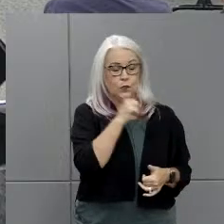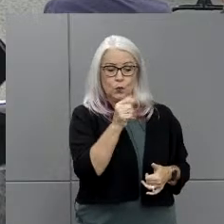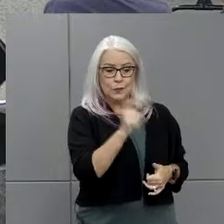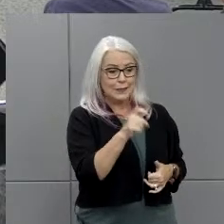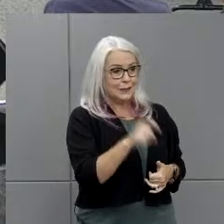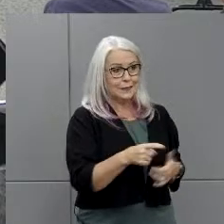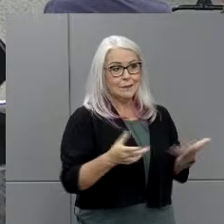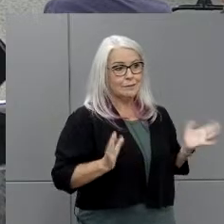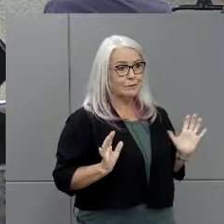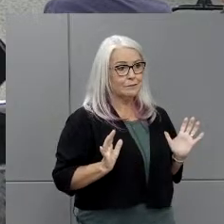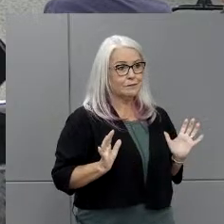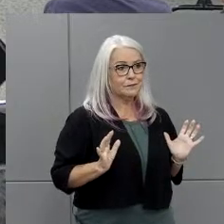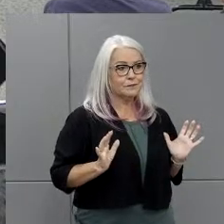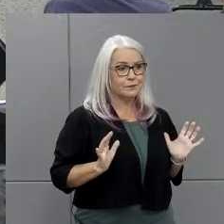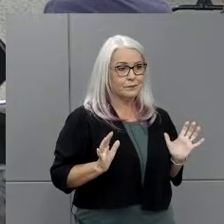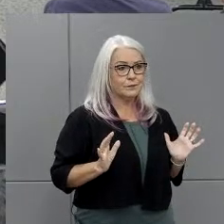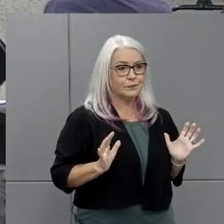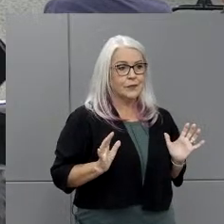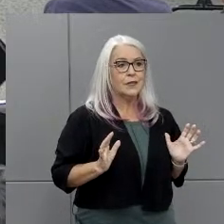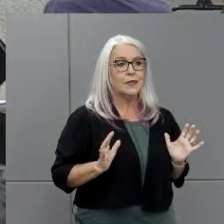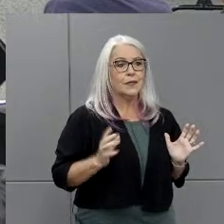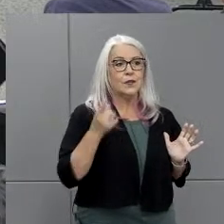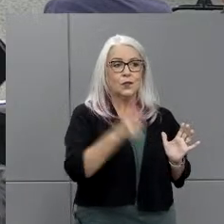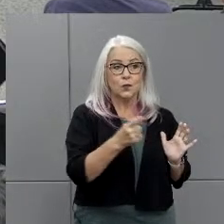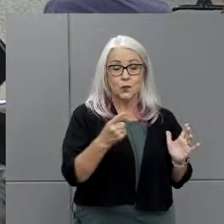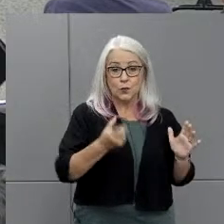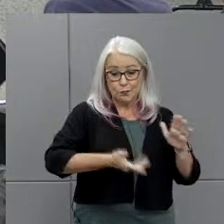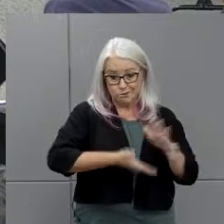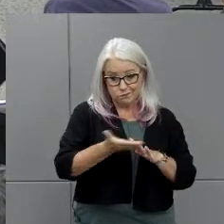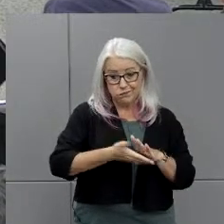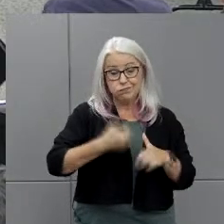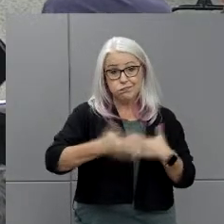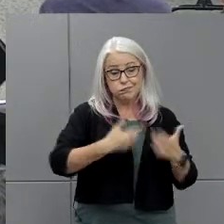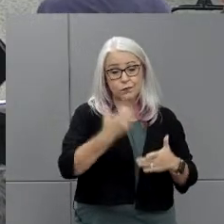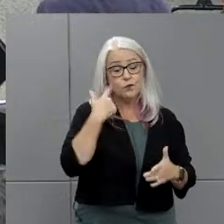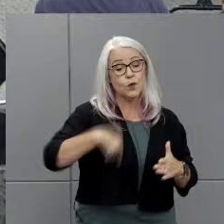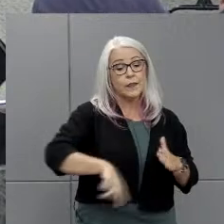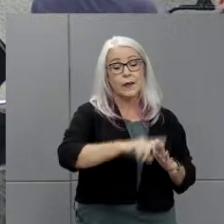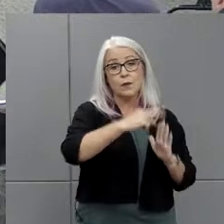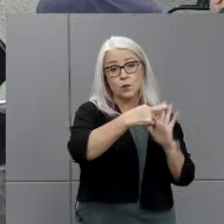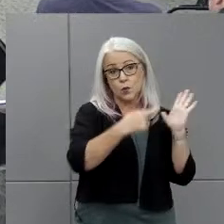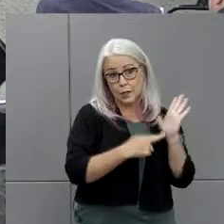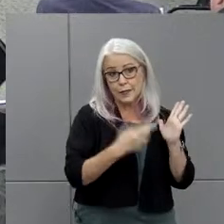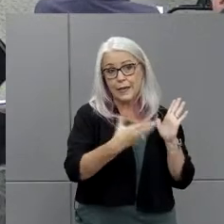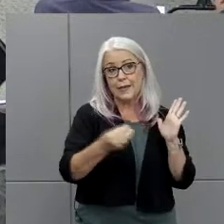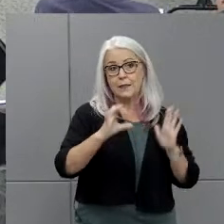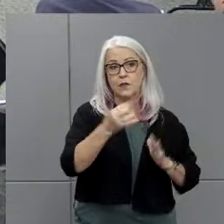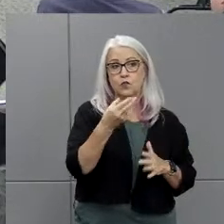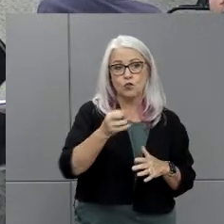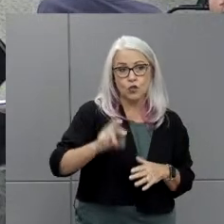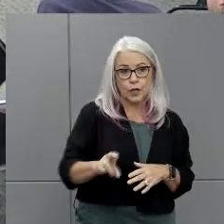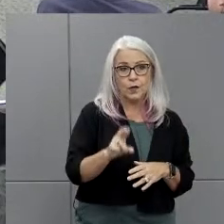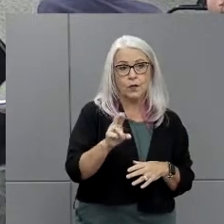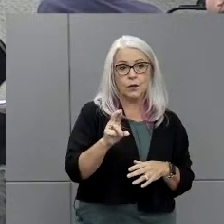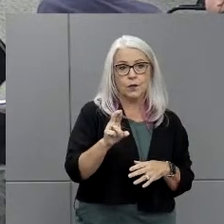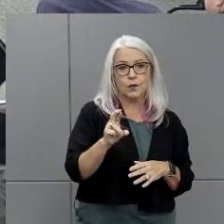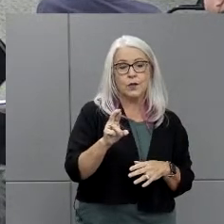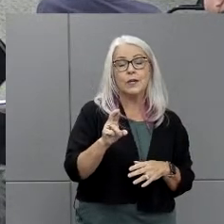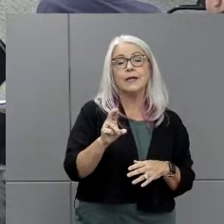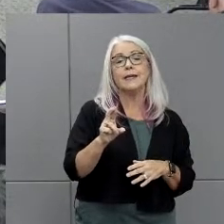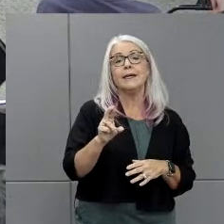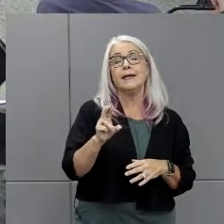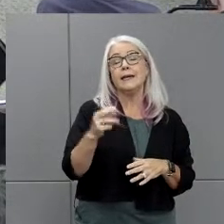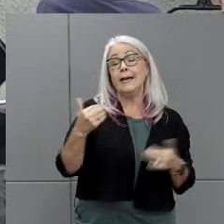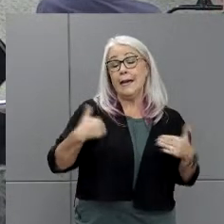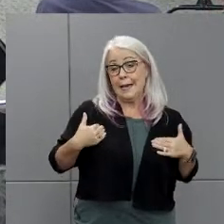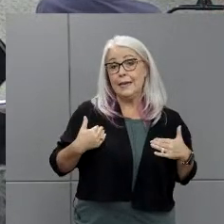make, you do not, you operate under that ruling regardless, and the chair has ruled, well, the chair has ruled